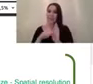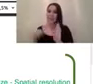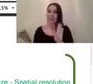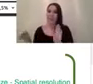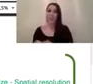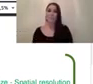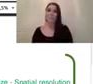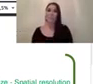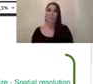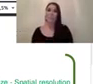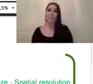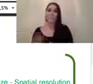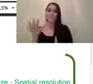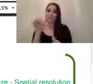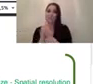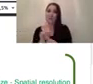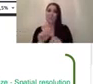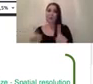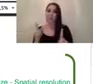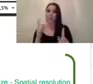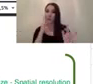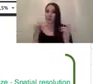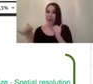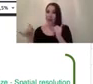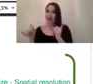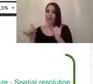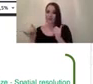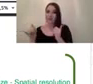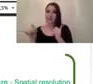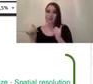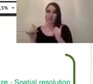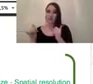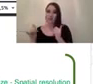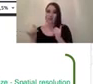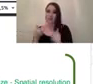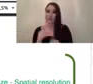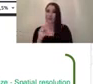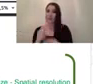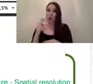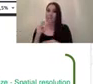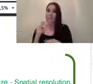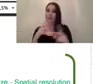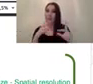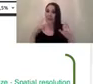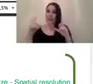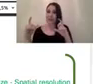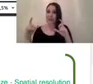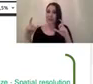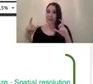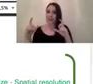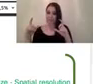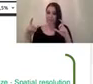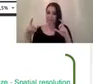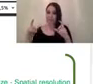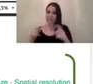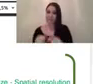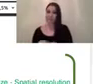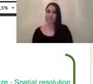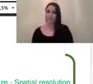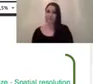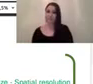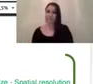going to check how, for instance, a sharp image or an image with a good contrast